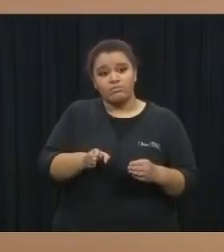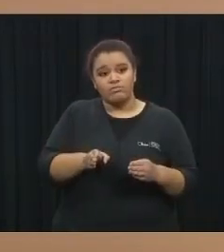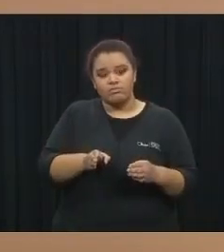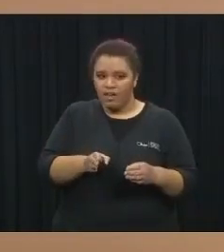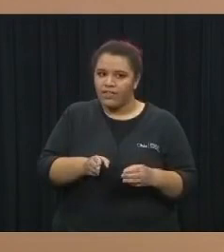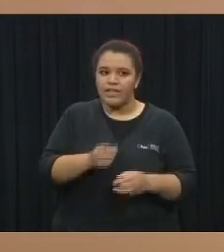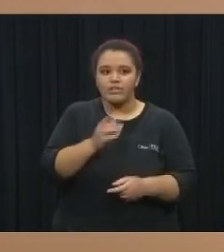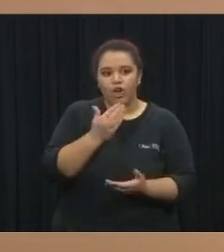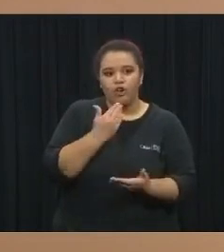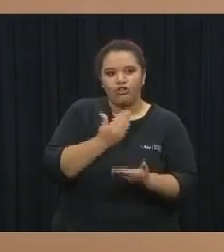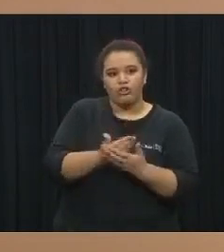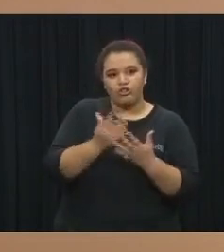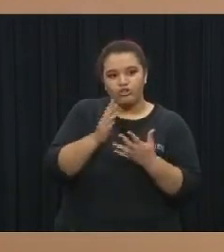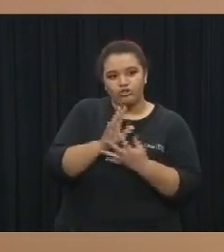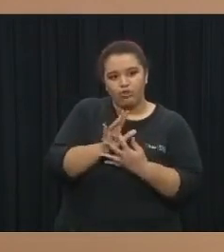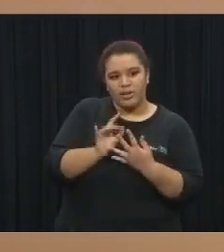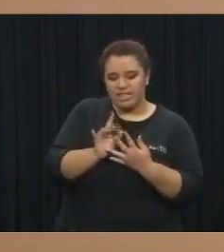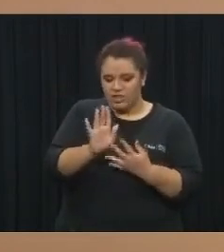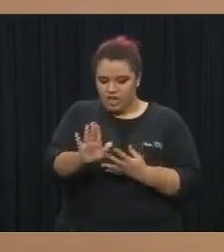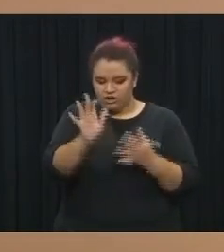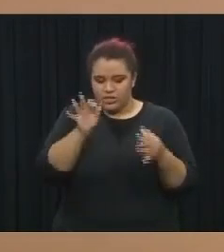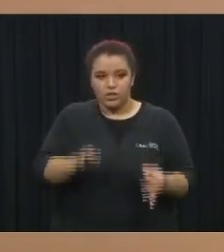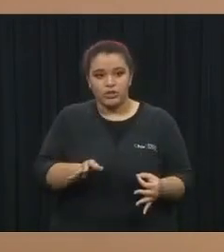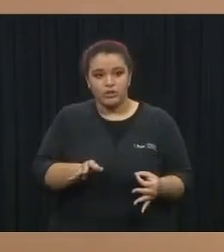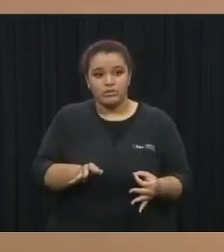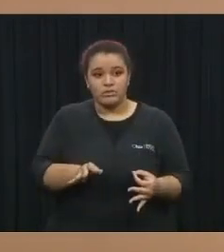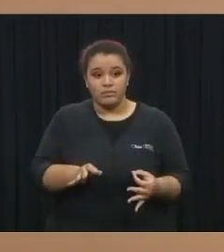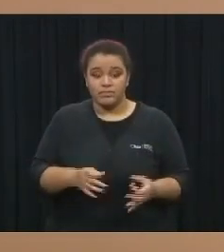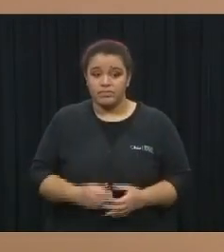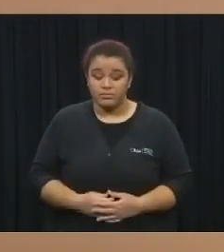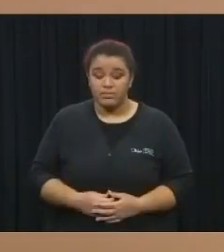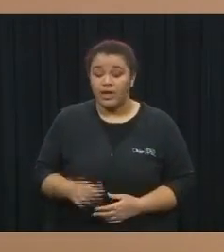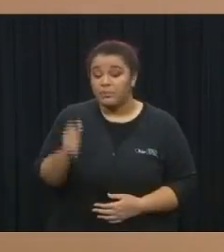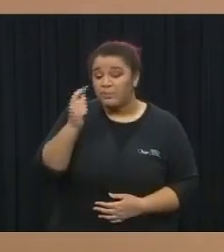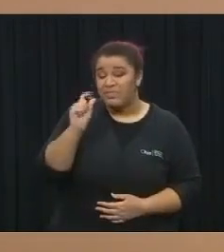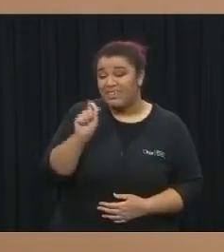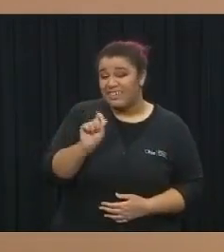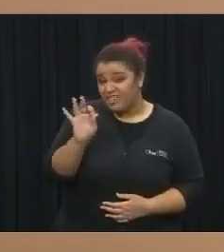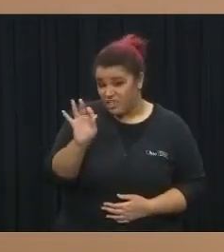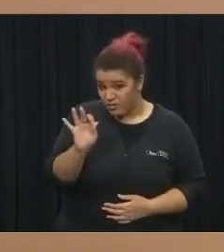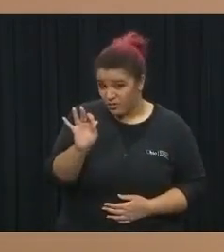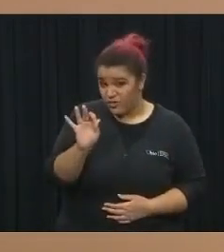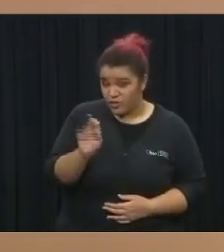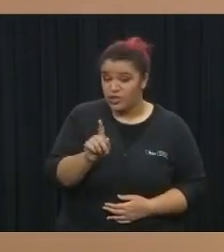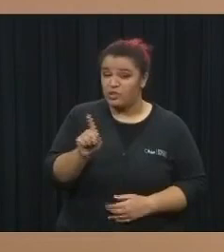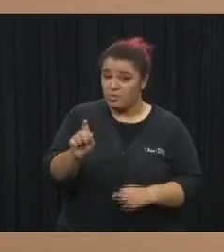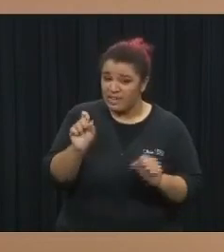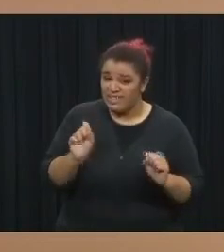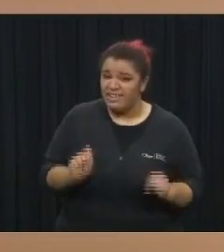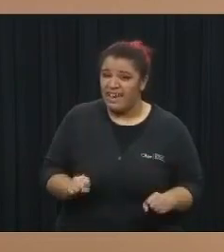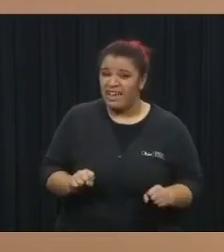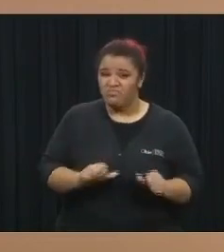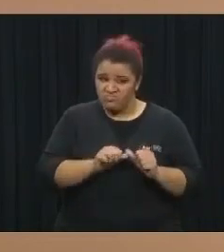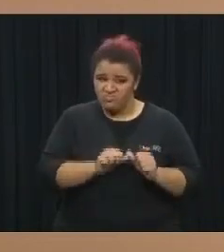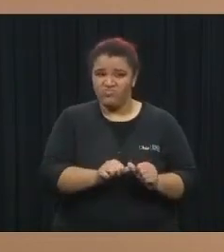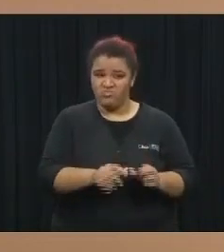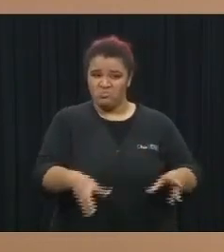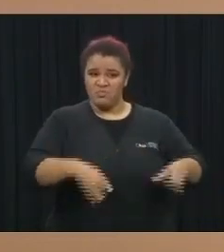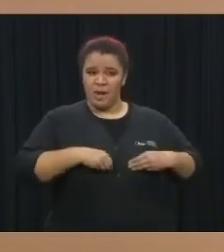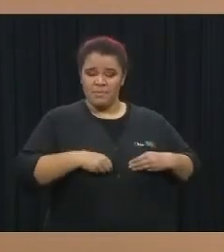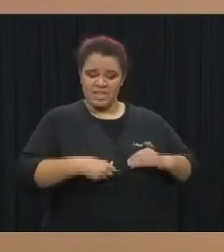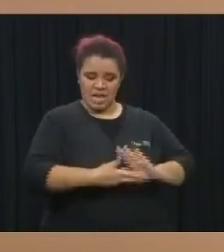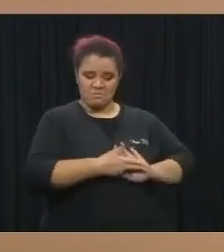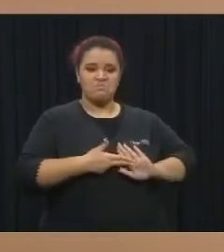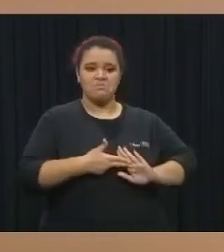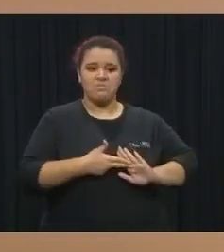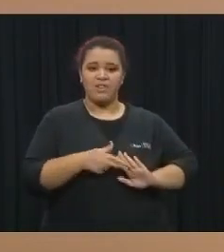these choices. If you can be an essential worker and you can show up, you're absolutely needed